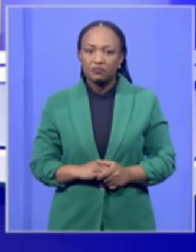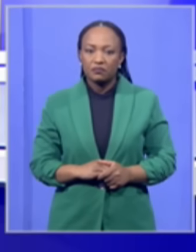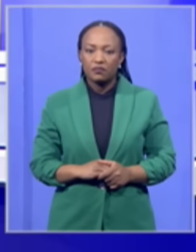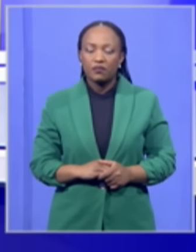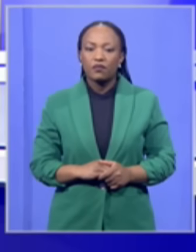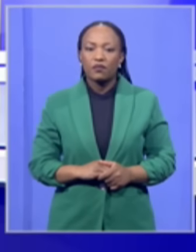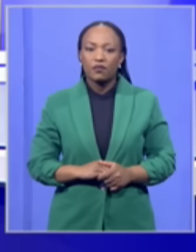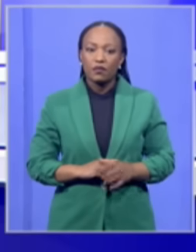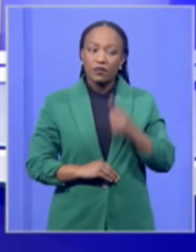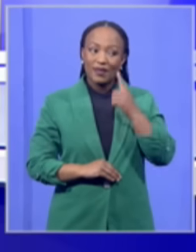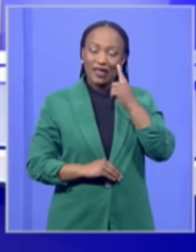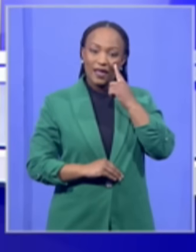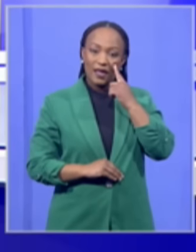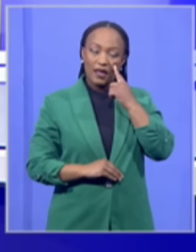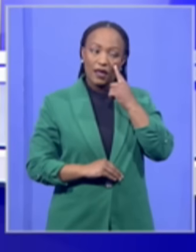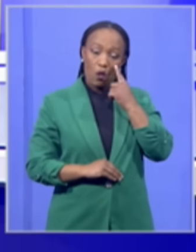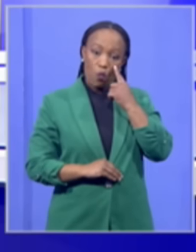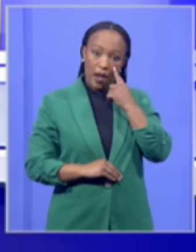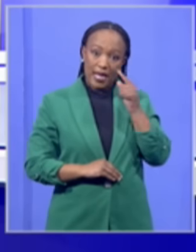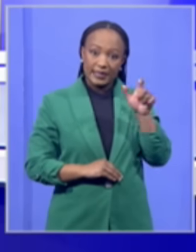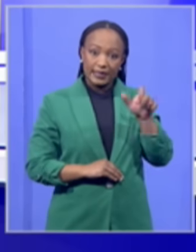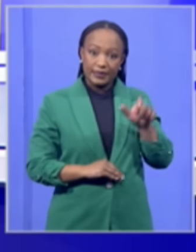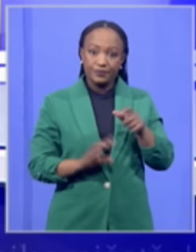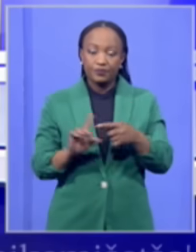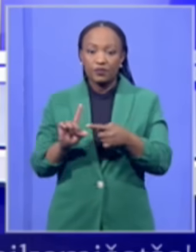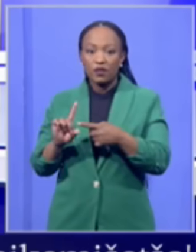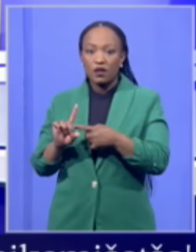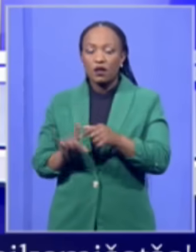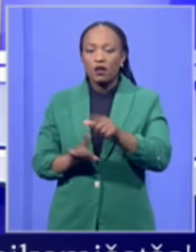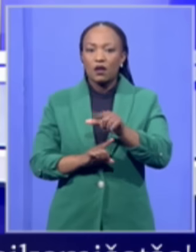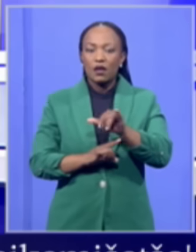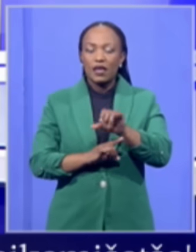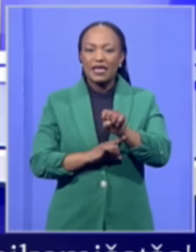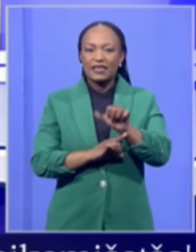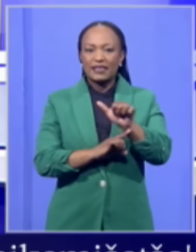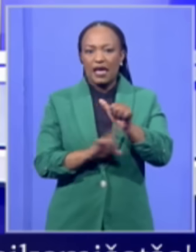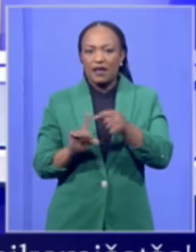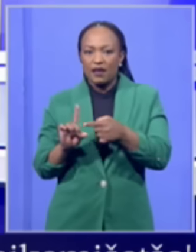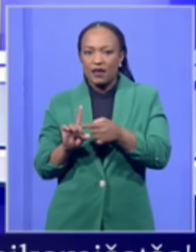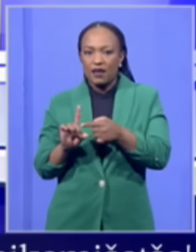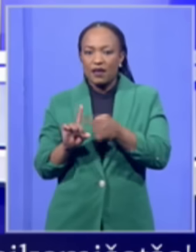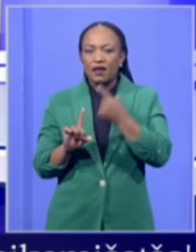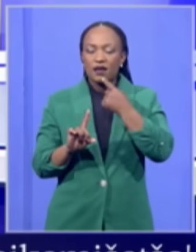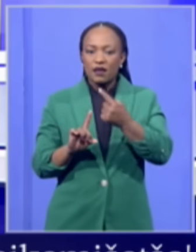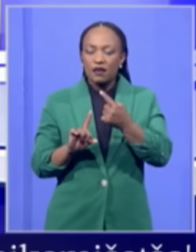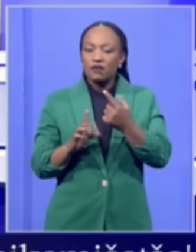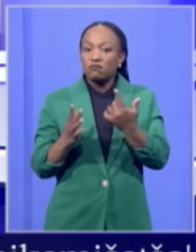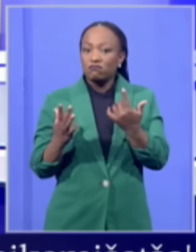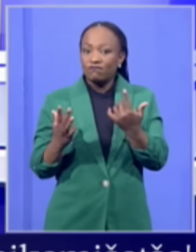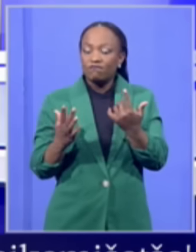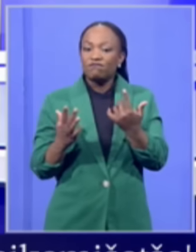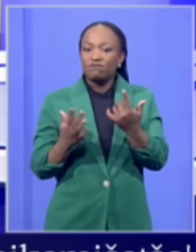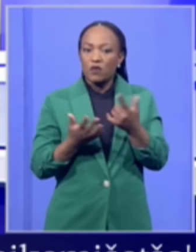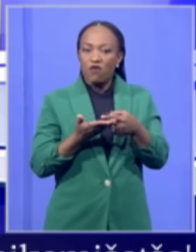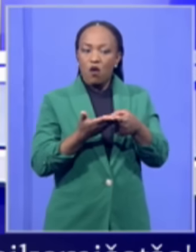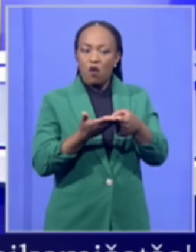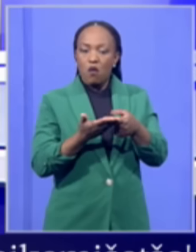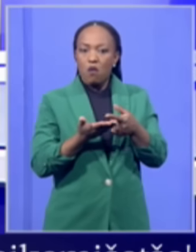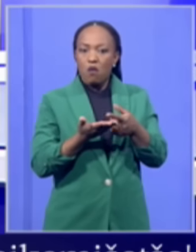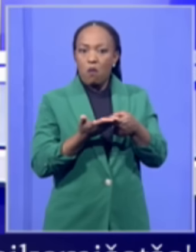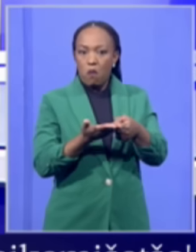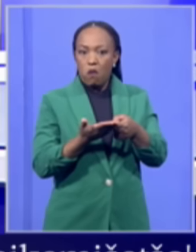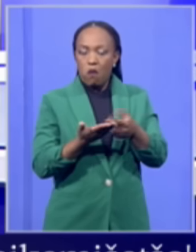Hlatse bile le modira diphatišišo Lisa Fenton o hlalošitše gore tshekatsheko ya gagwe ya mabapi le dipoledišano magareng ga mongwaledi